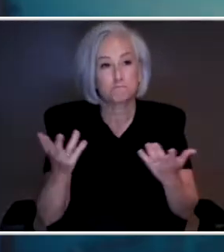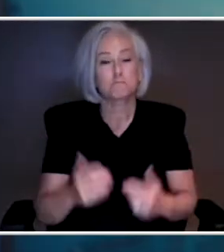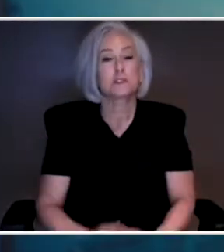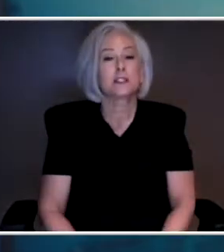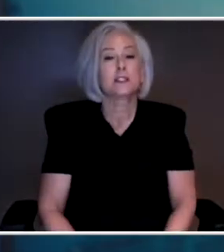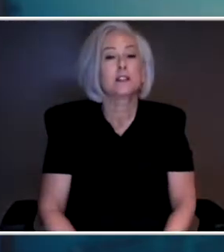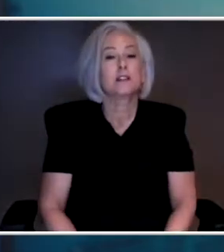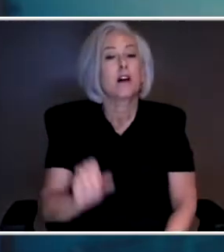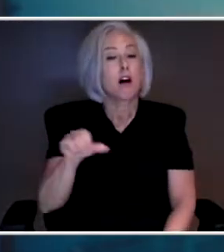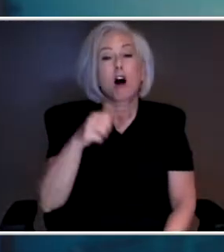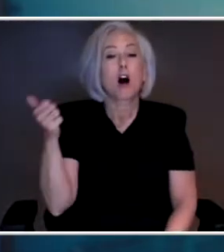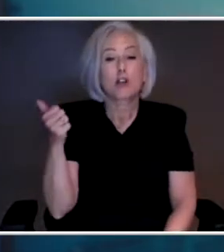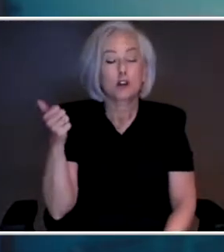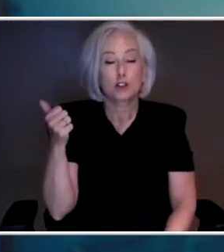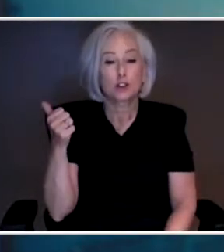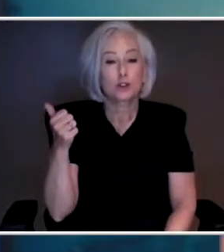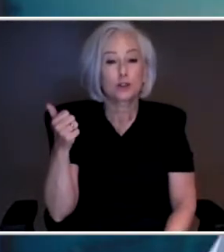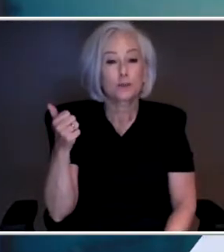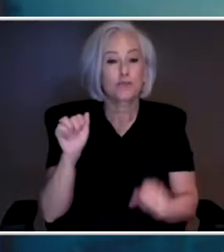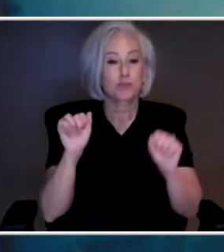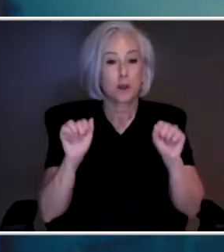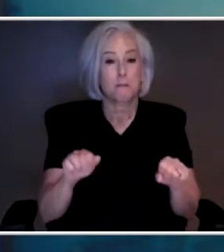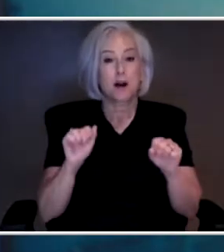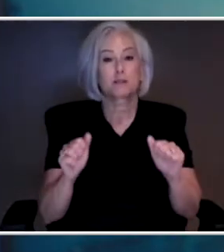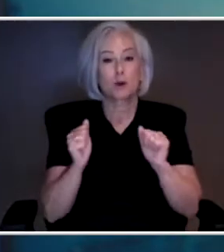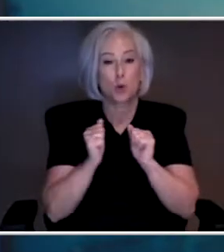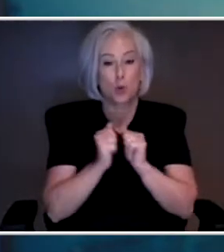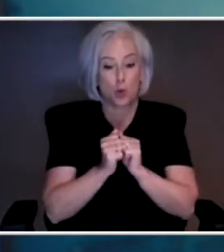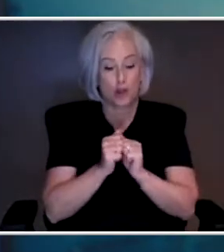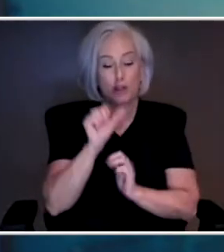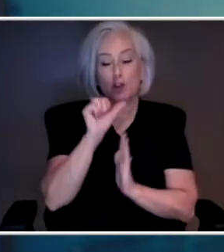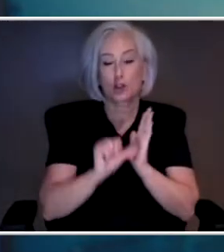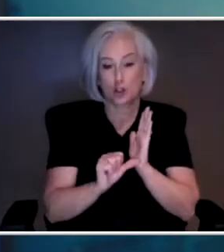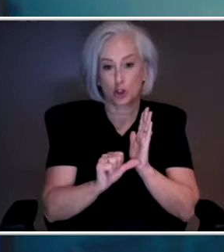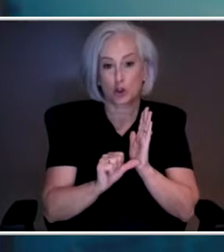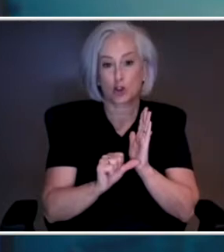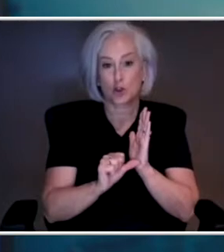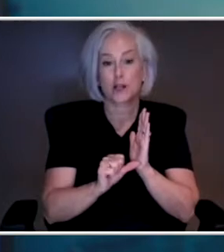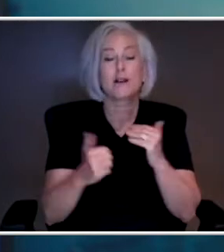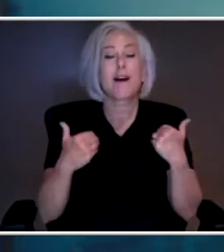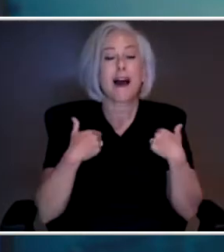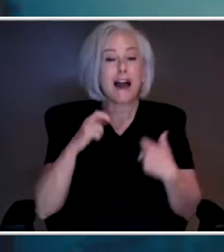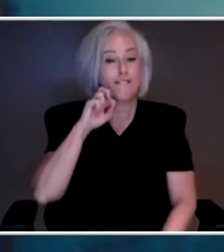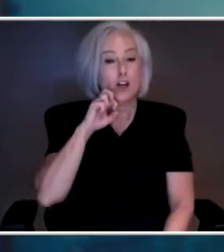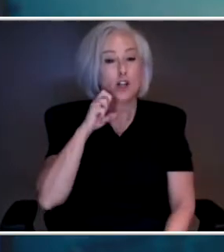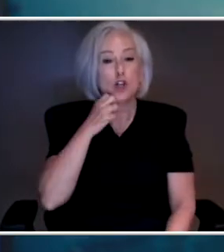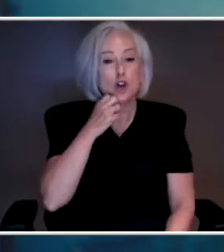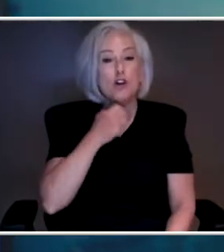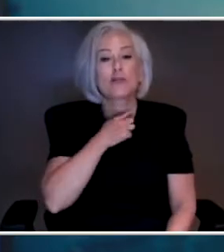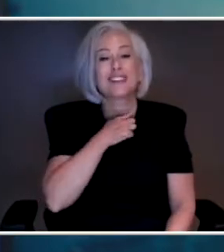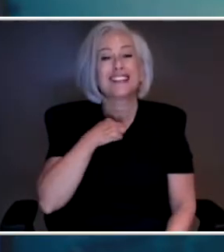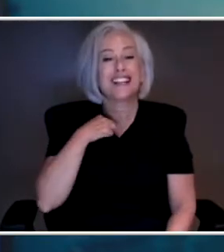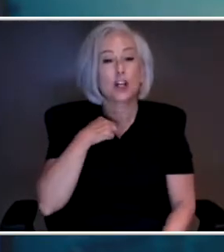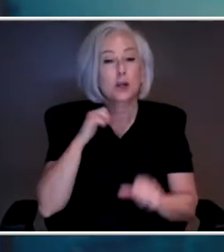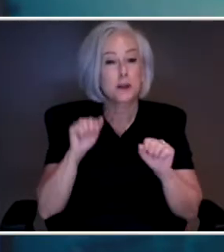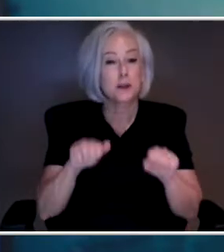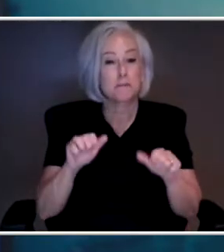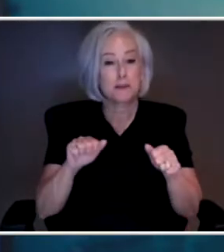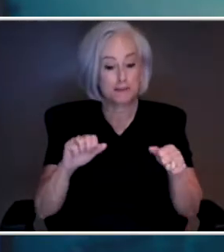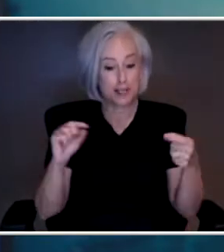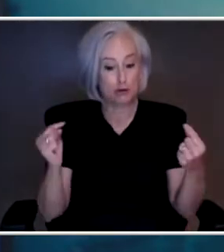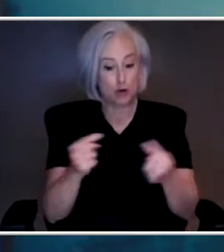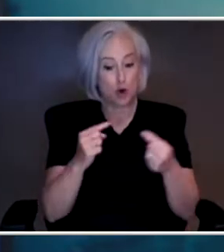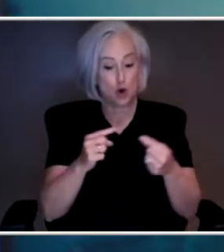thing is, potentially with the surgery, there's some exquisite nerves that live in that area. So there's a potential to injure one of the nerves, a